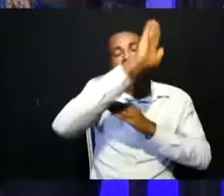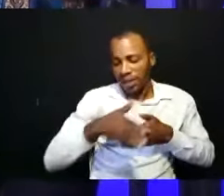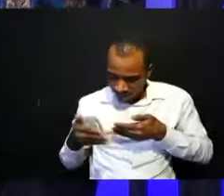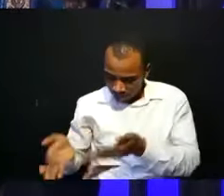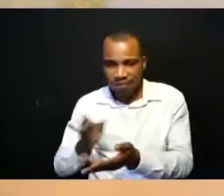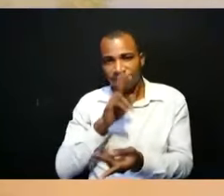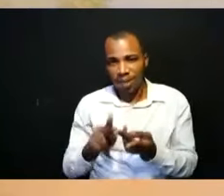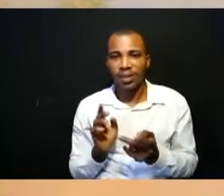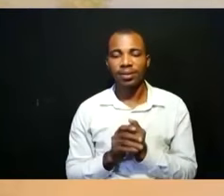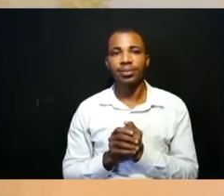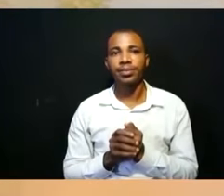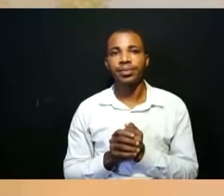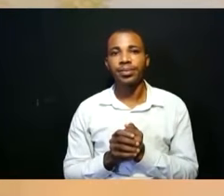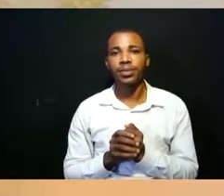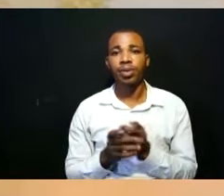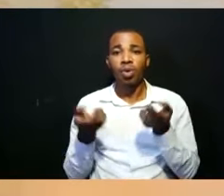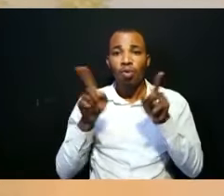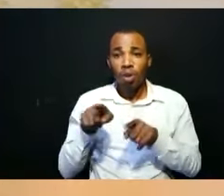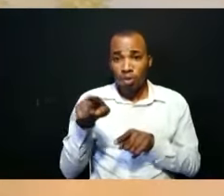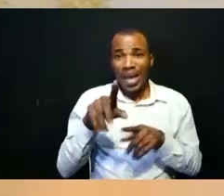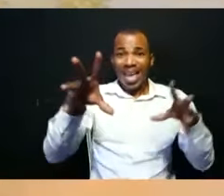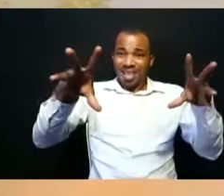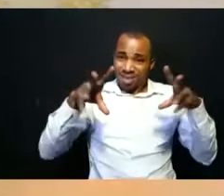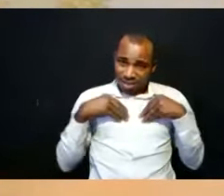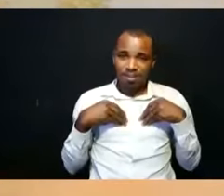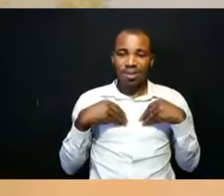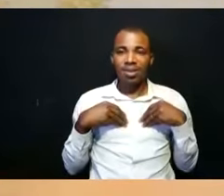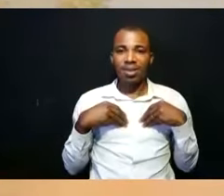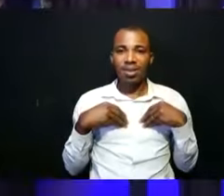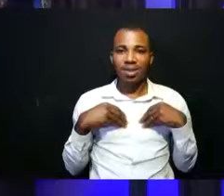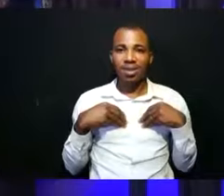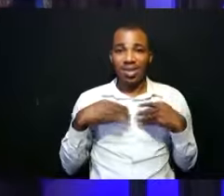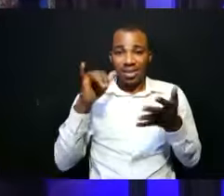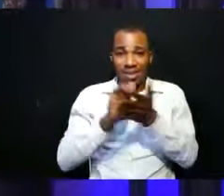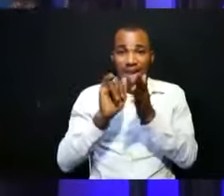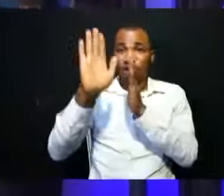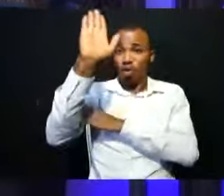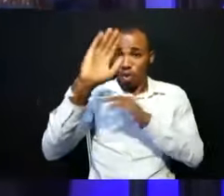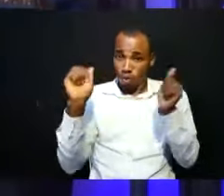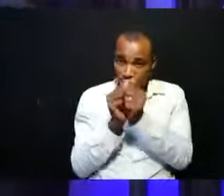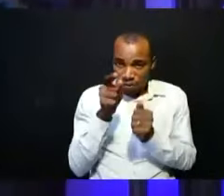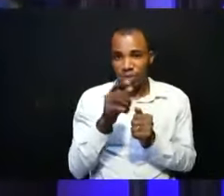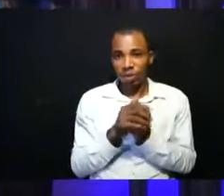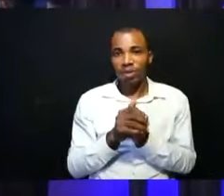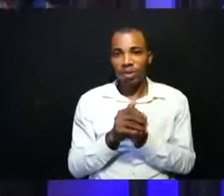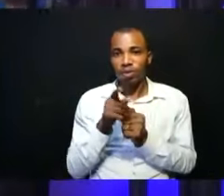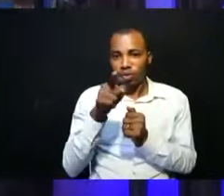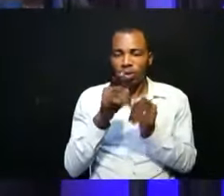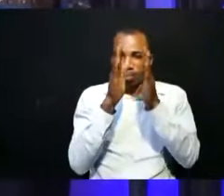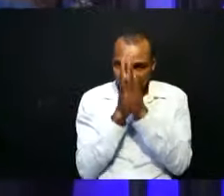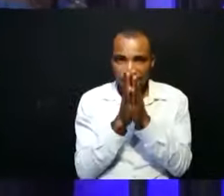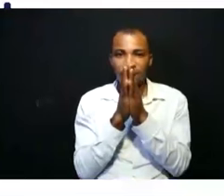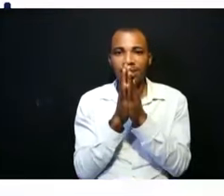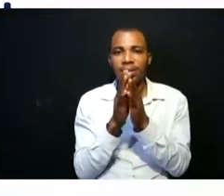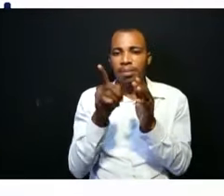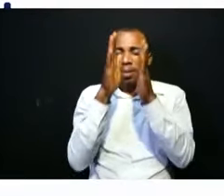request. When people have the conviction that God is with them, they pray. And